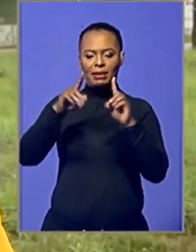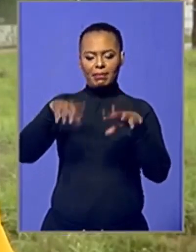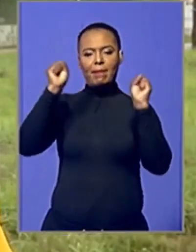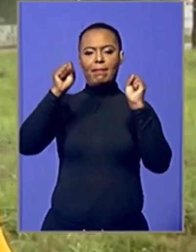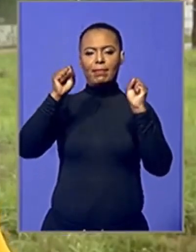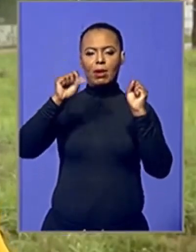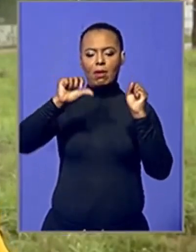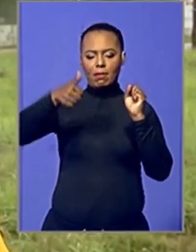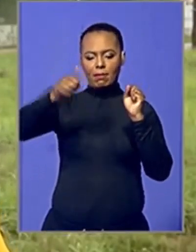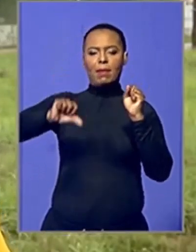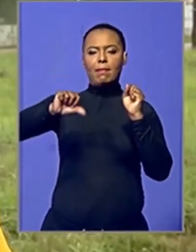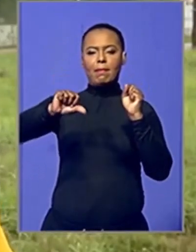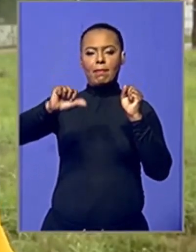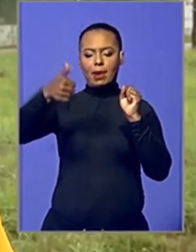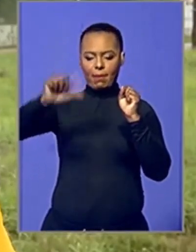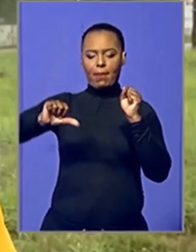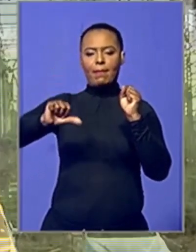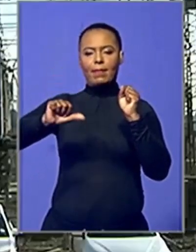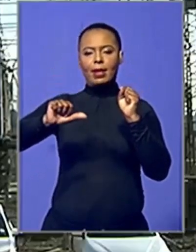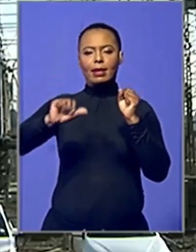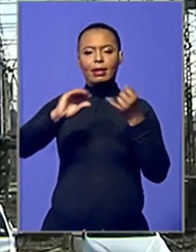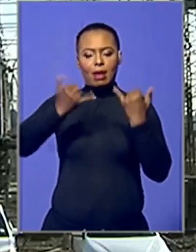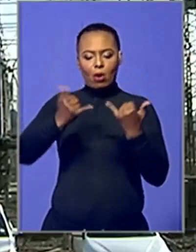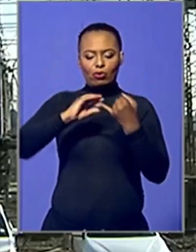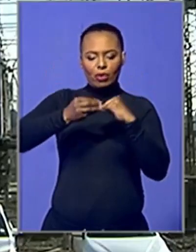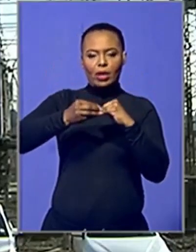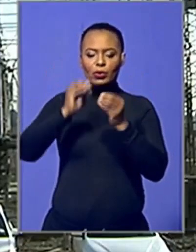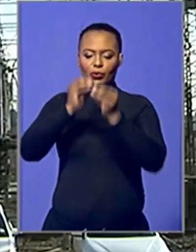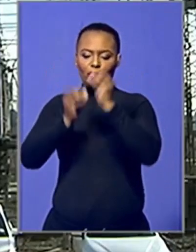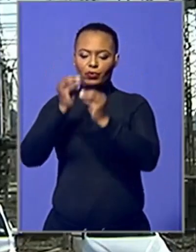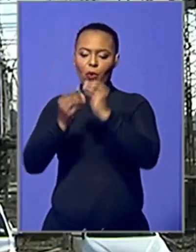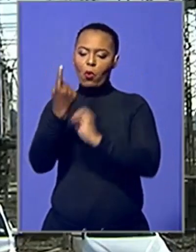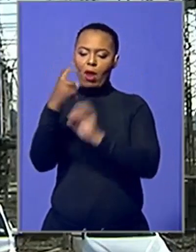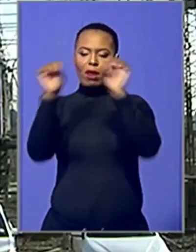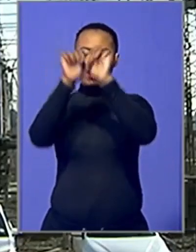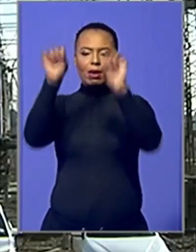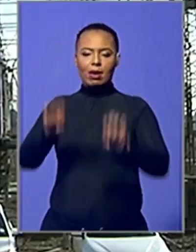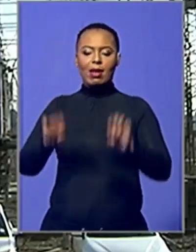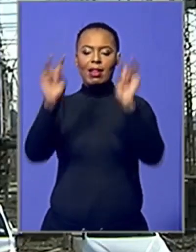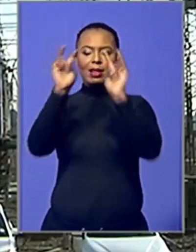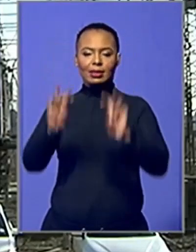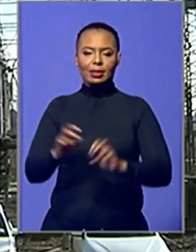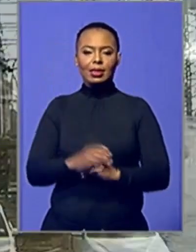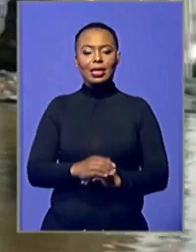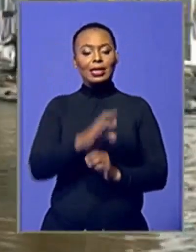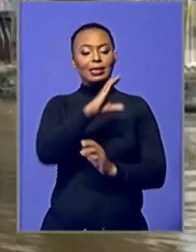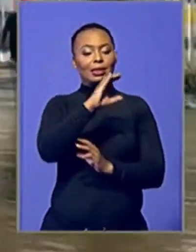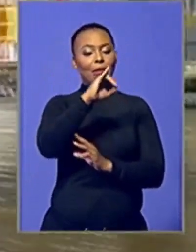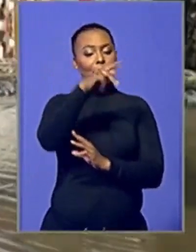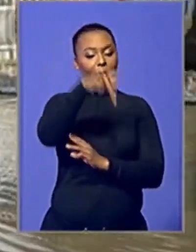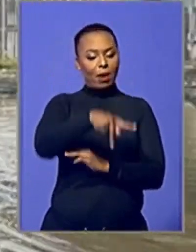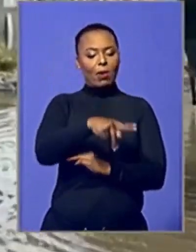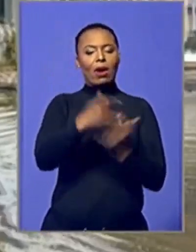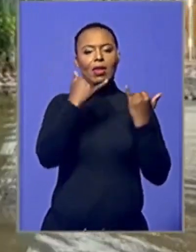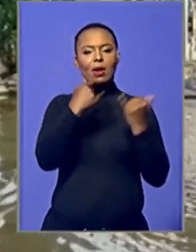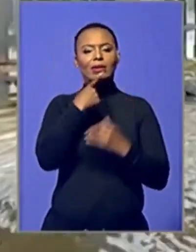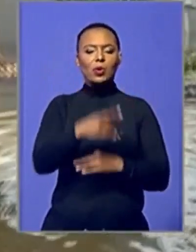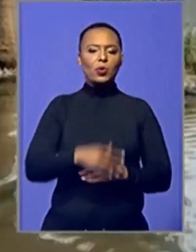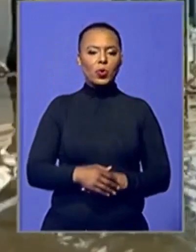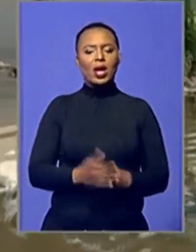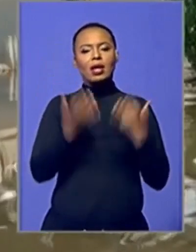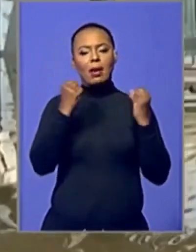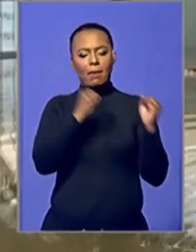managed to connect one part. Pejana ba ka taolong ho City Power ba ile ba hlalosa ha ba ntse ba tobane le ditiehiso tsa ho lokisa